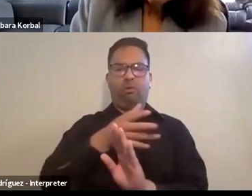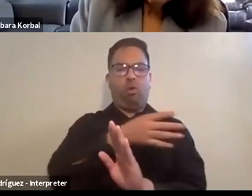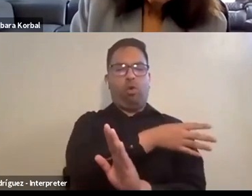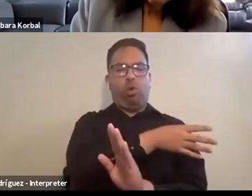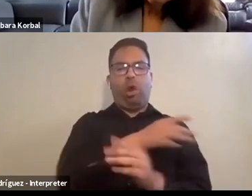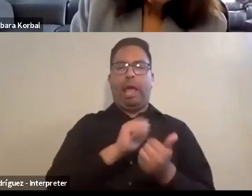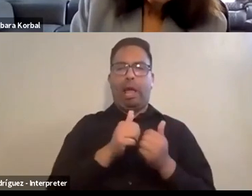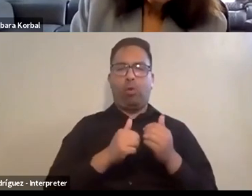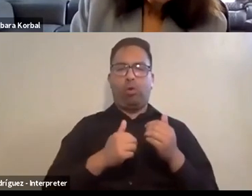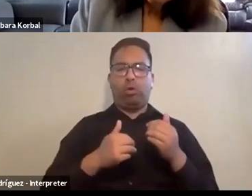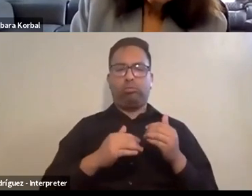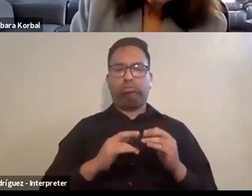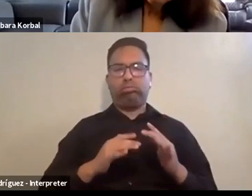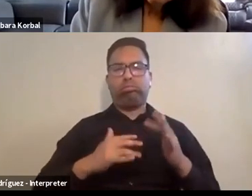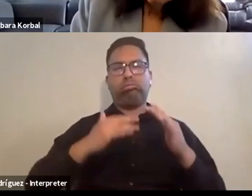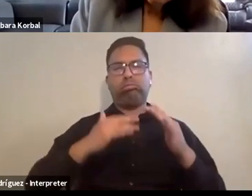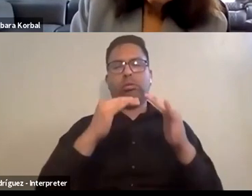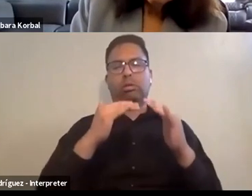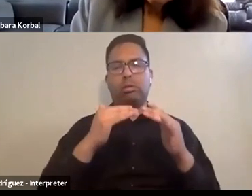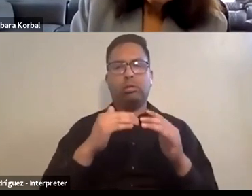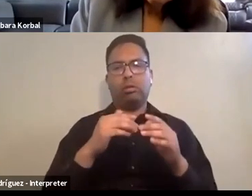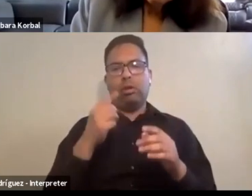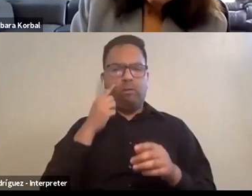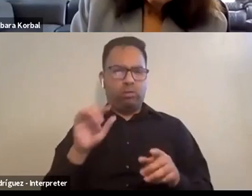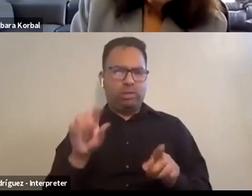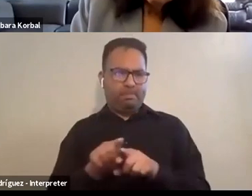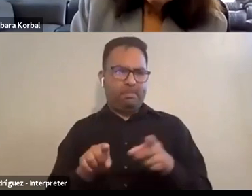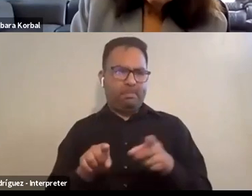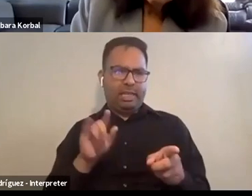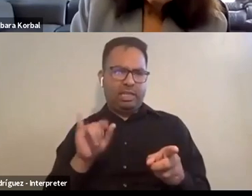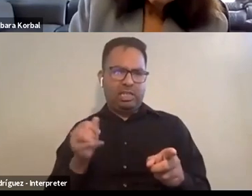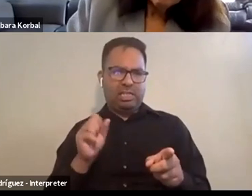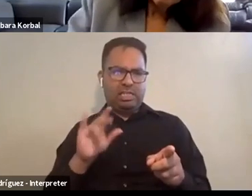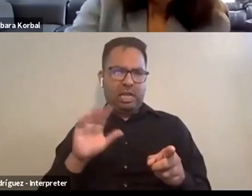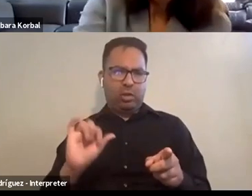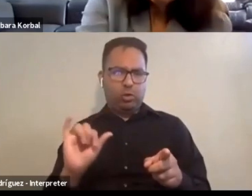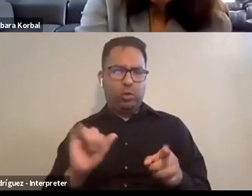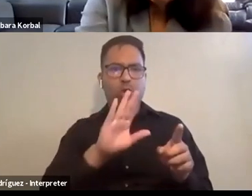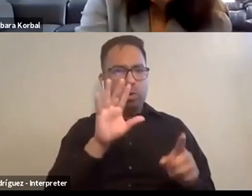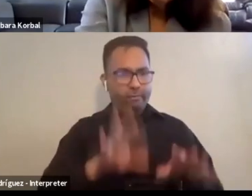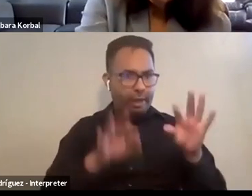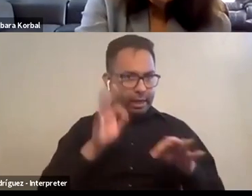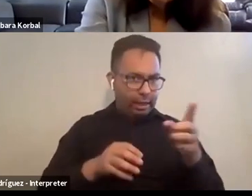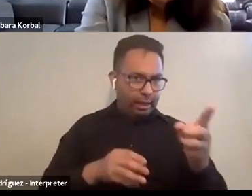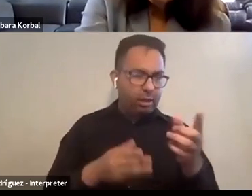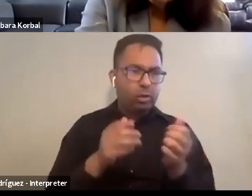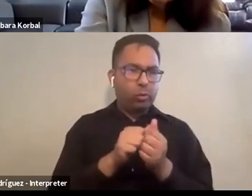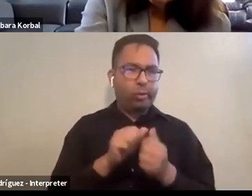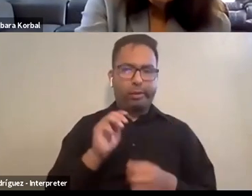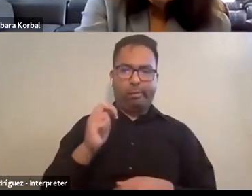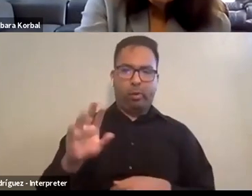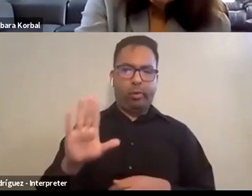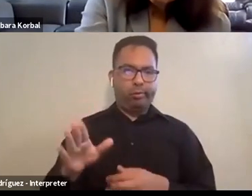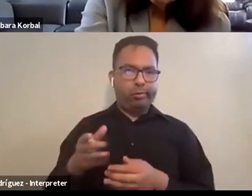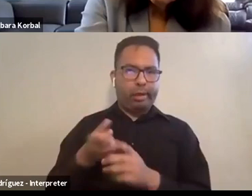the same, but for Jessica as well, to think about your findings with respect to the impact of Margaret's literary